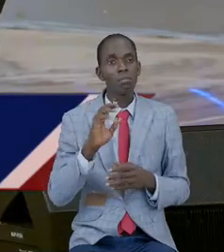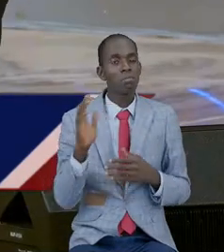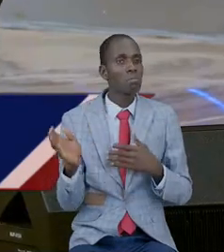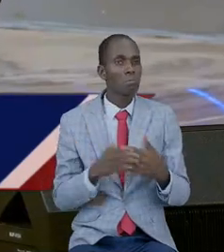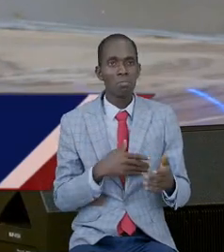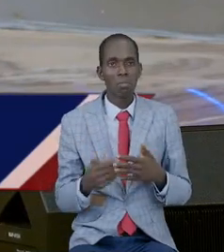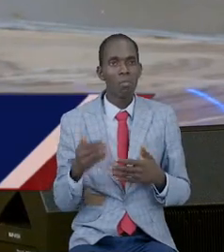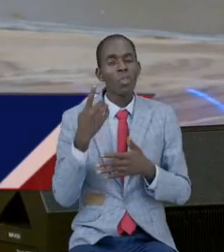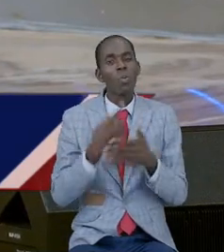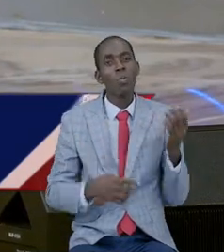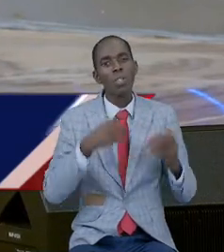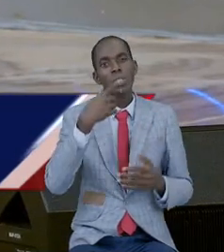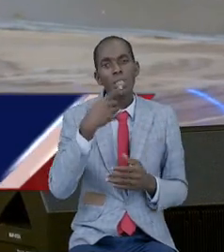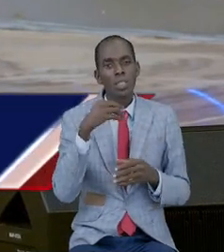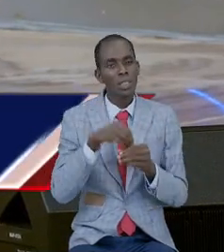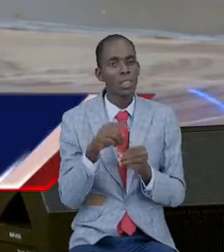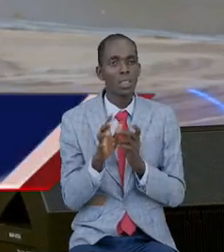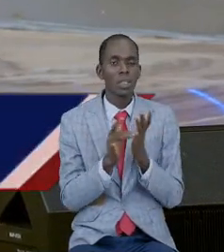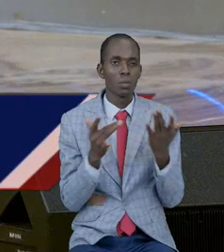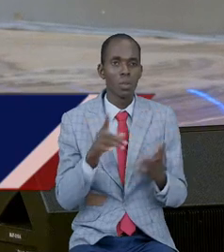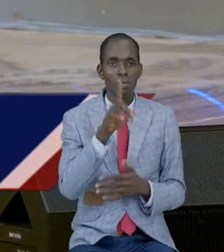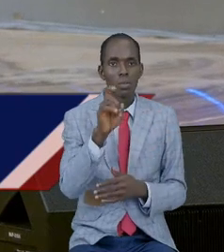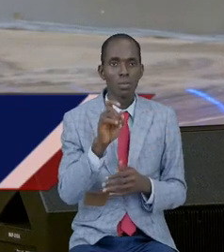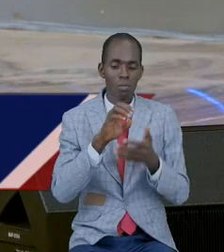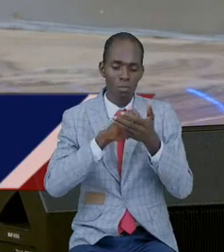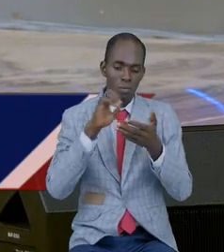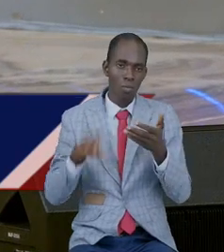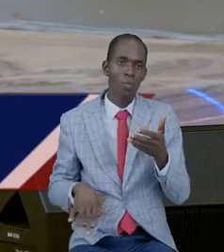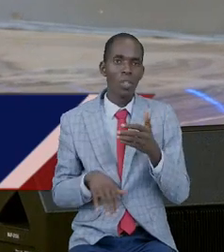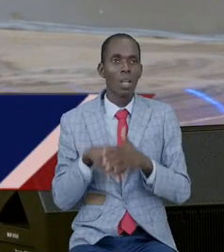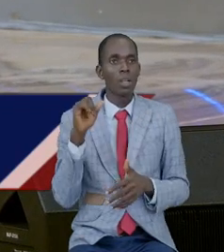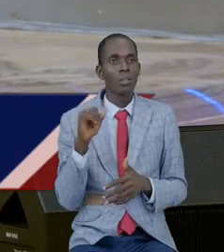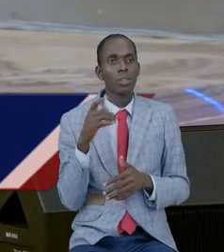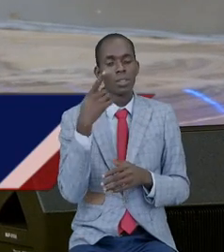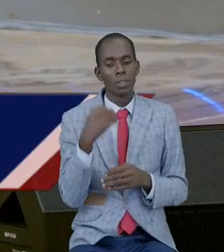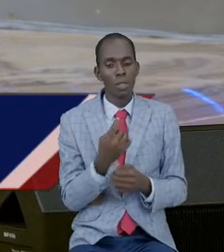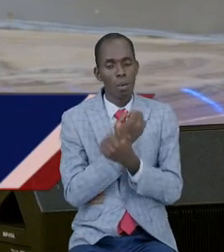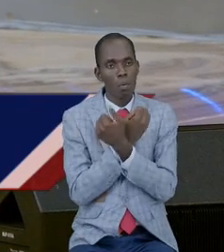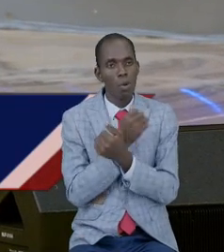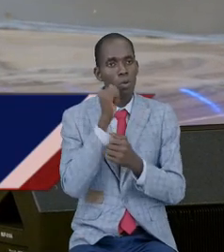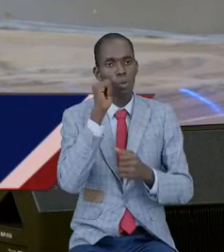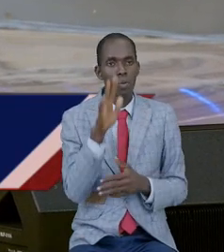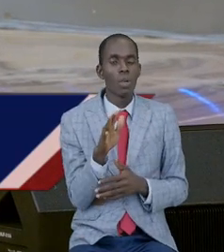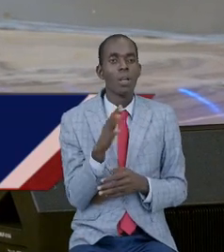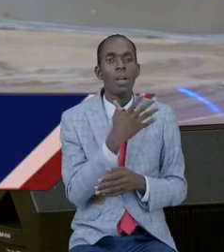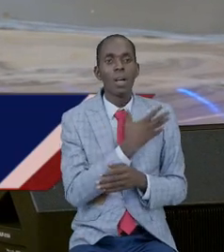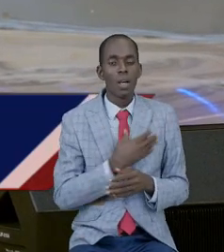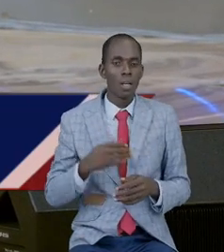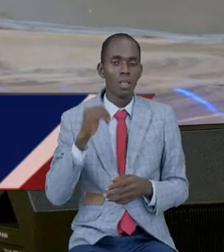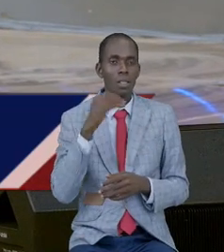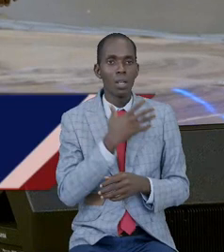says the scripture cast out the bunch woman and her